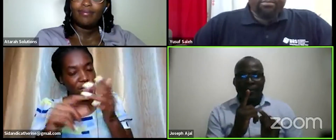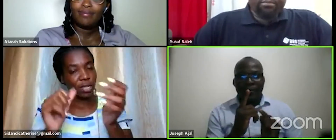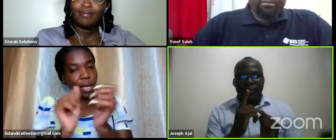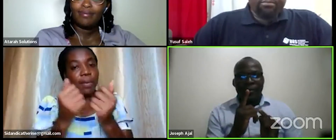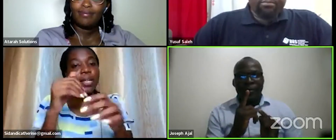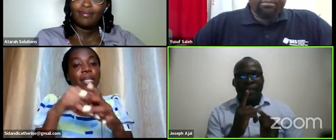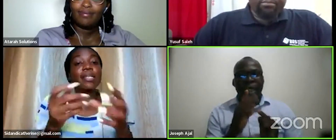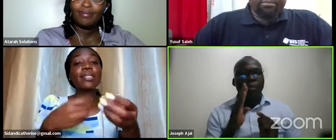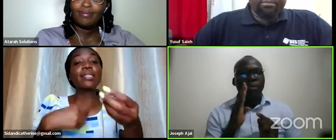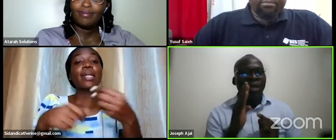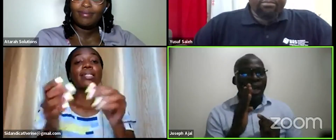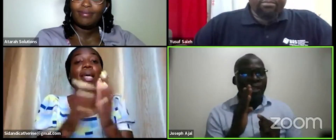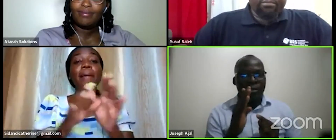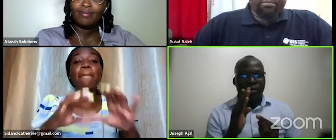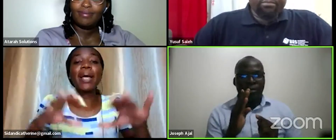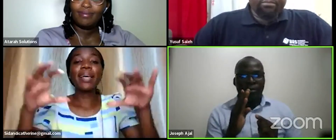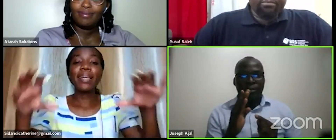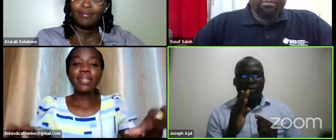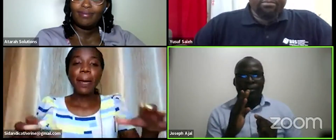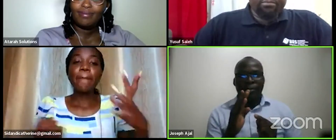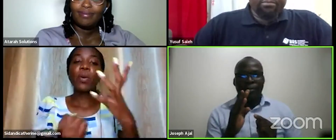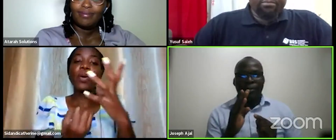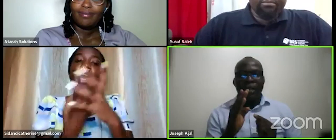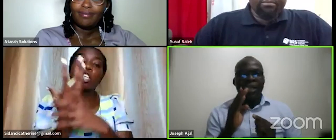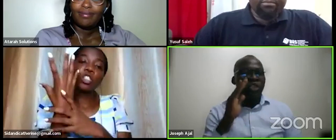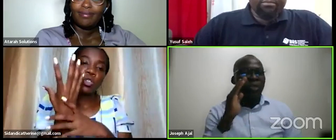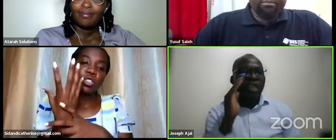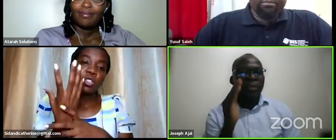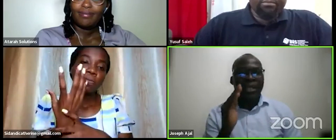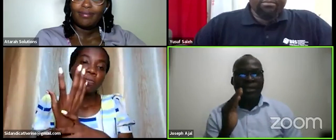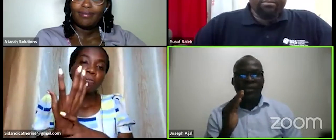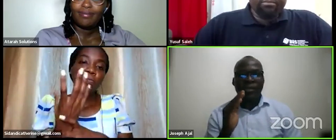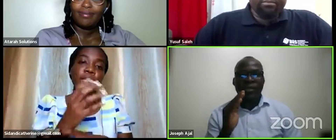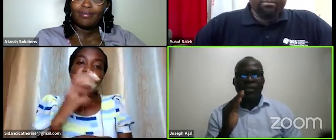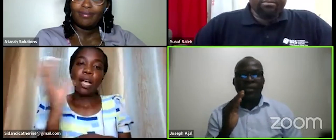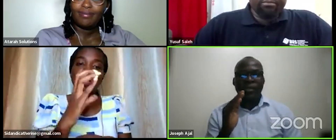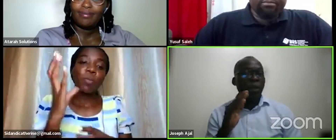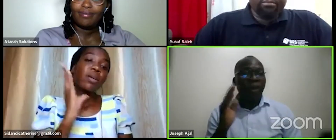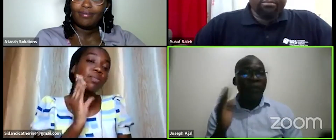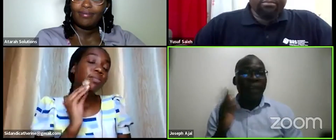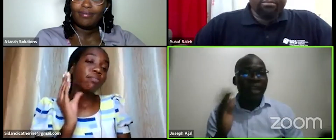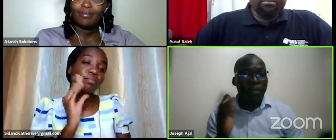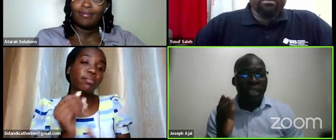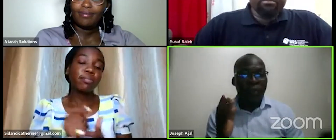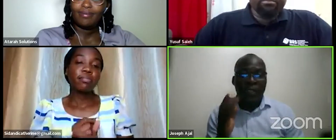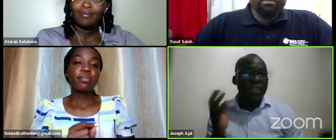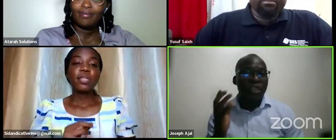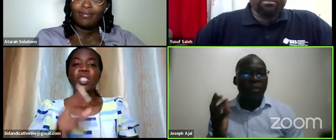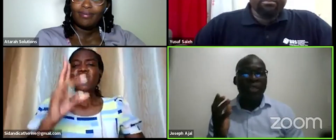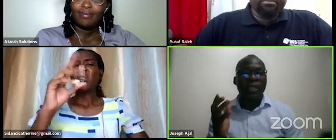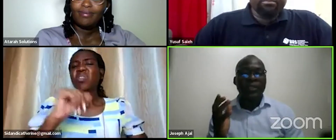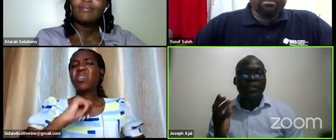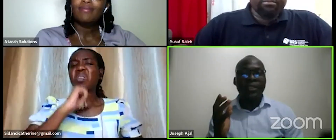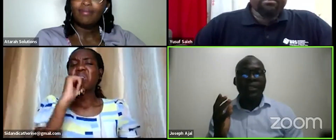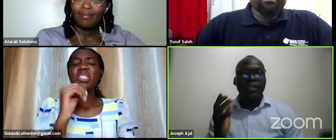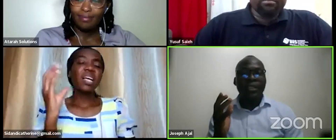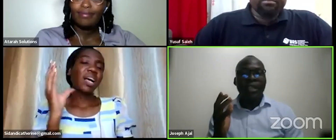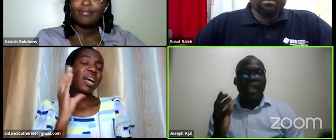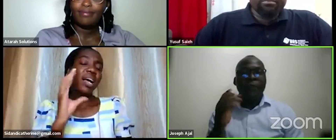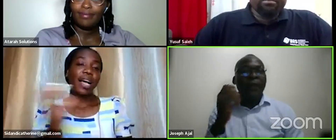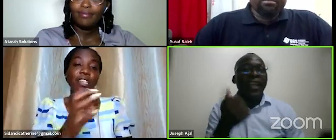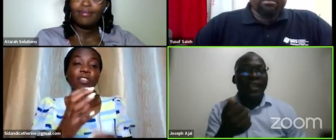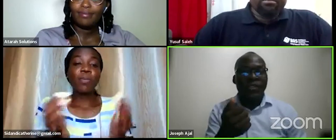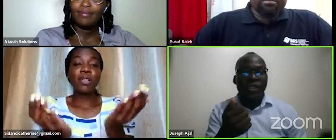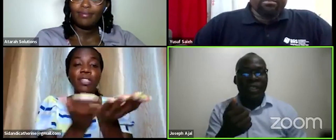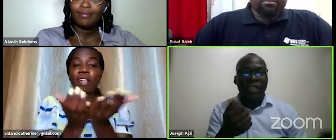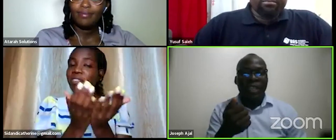marketing, in production, in customer experience. No longer even customer service, it's customer experience.